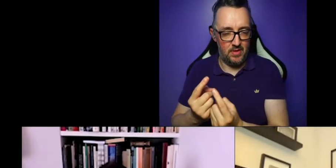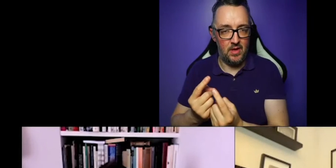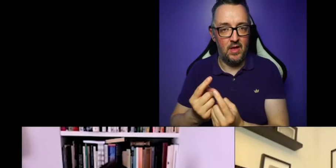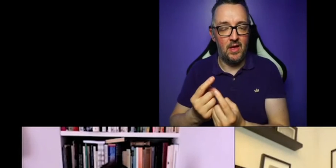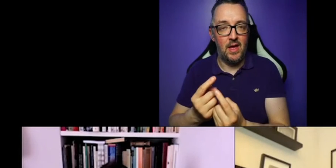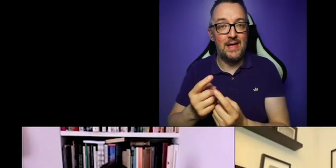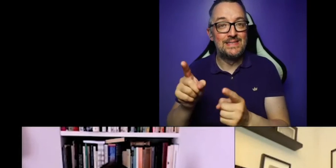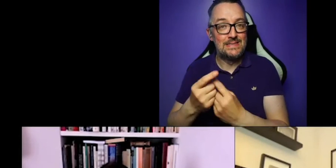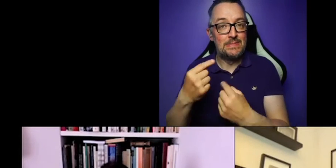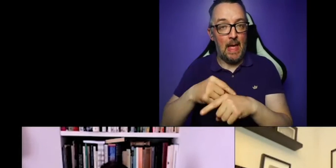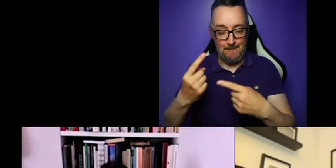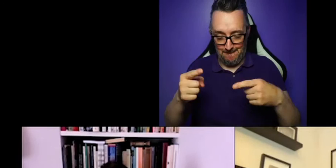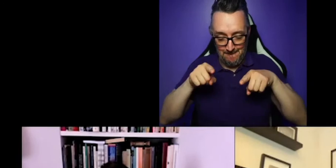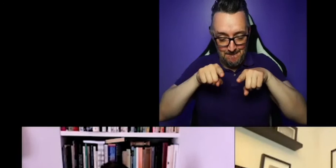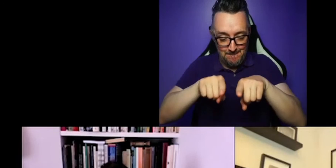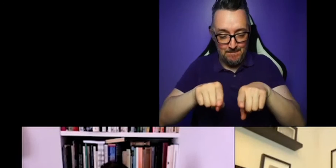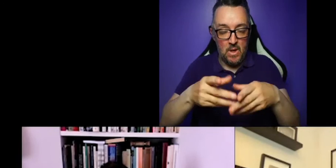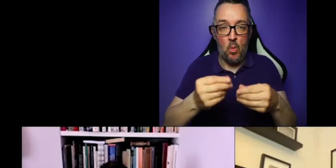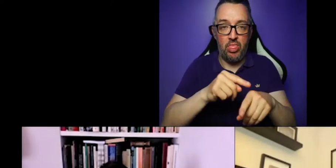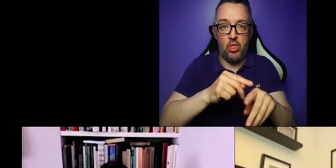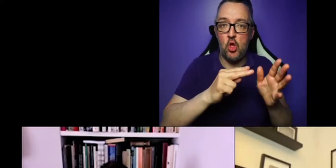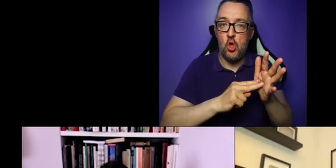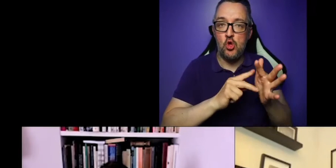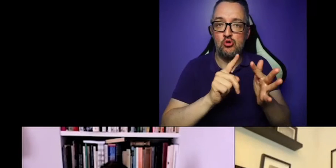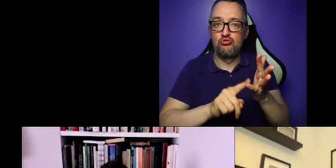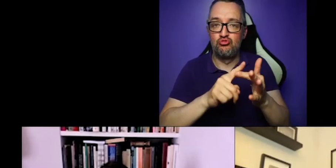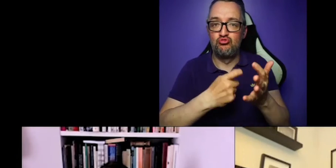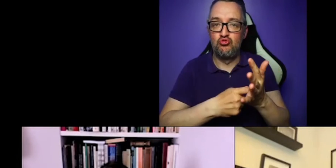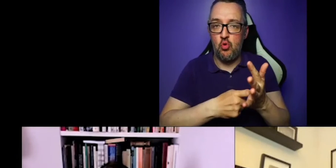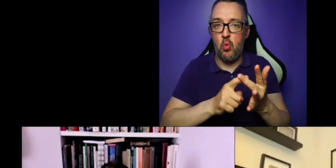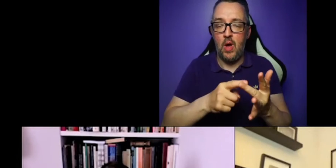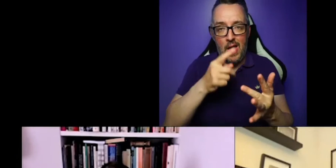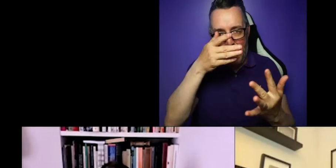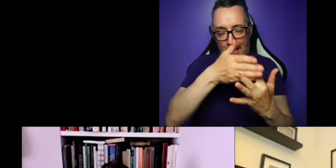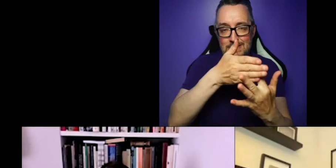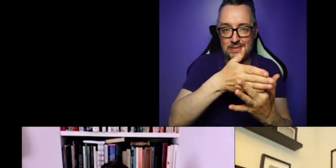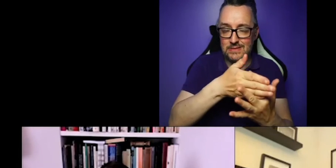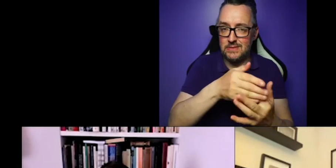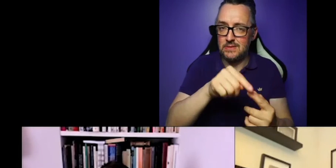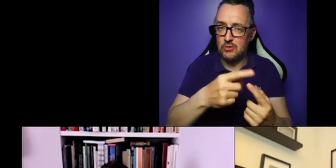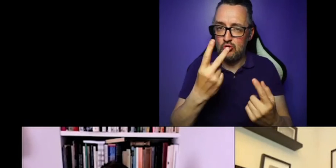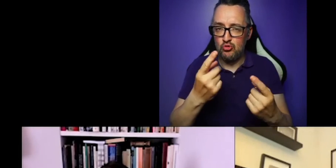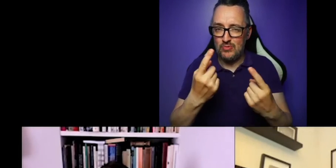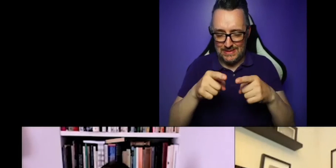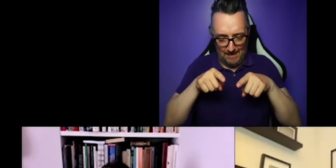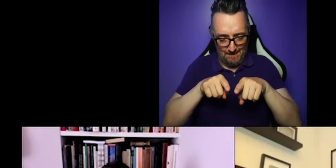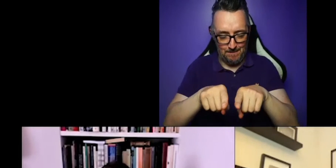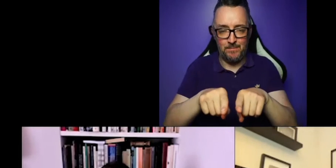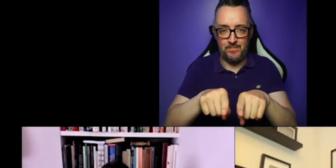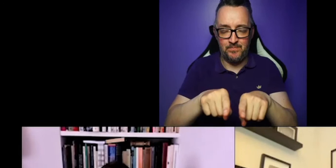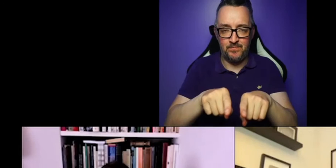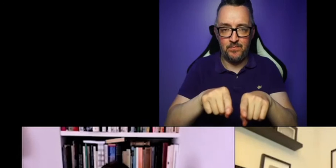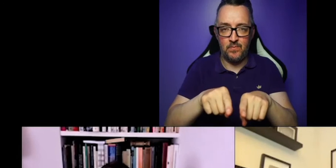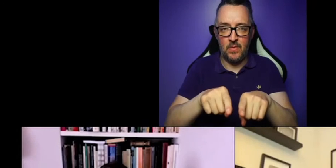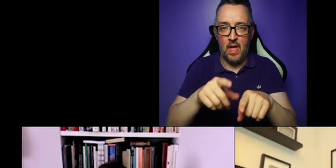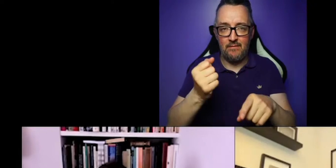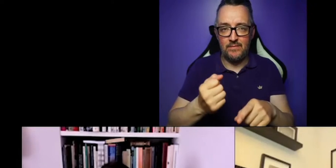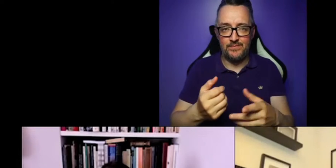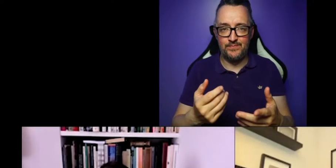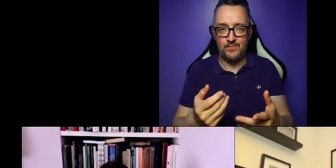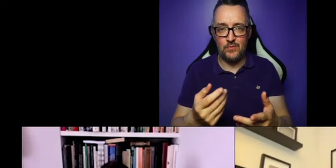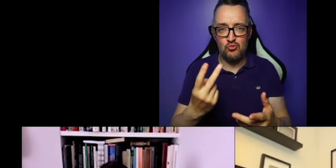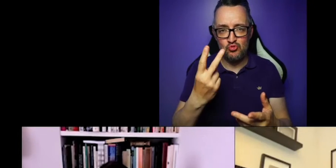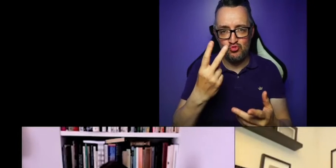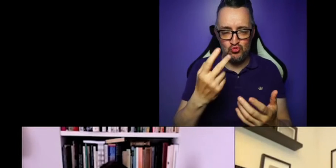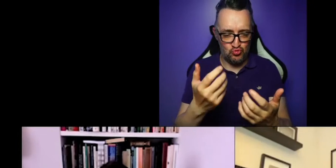the area of neurodivergence and access, mm-hmm. as a consultant and advocate and mentor. So there was